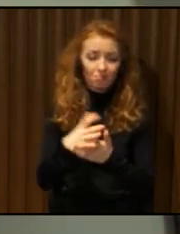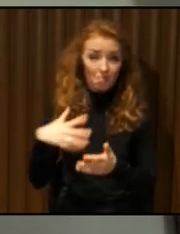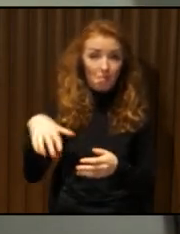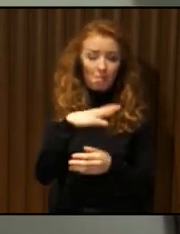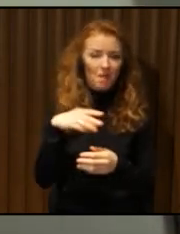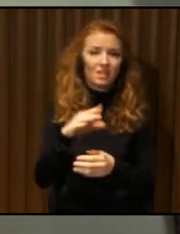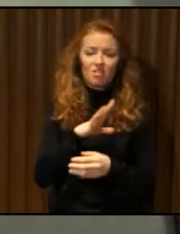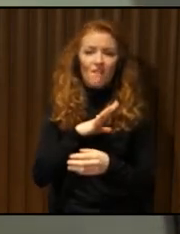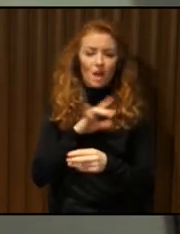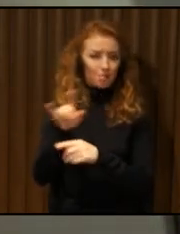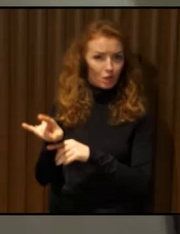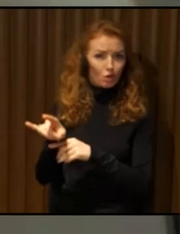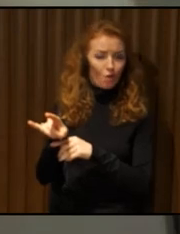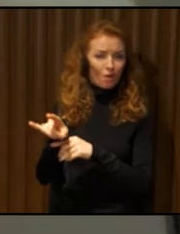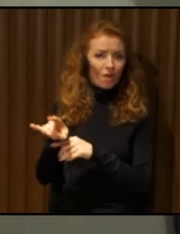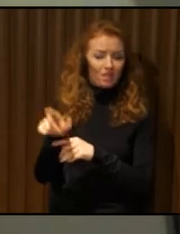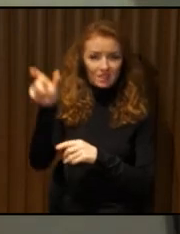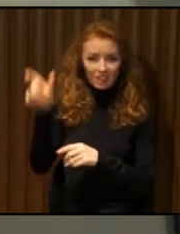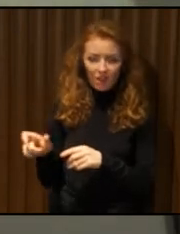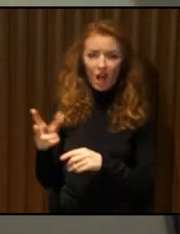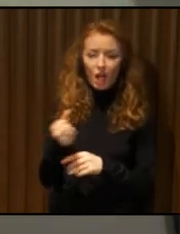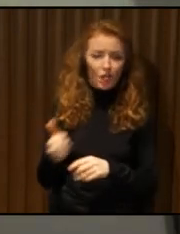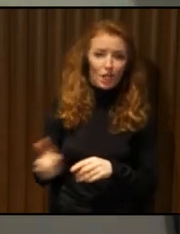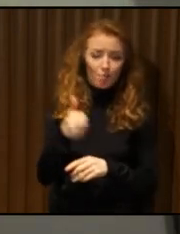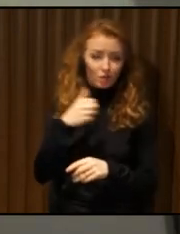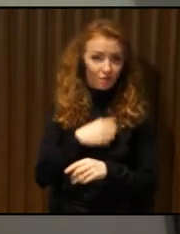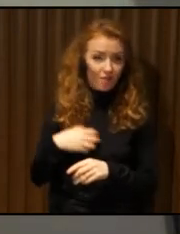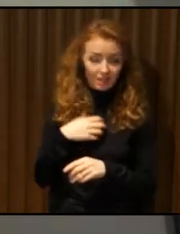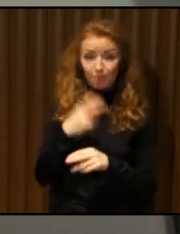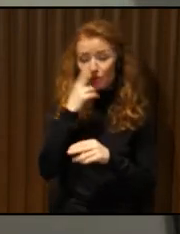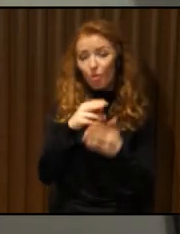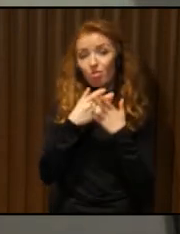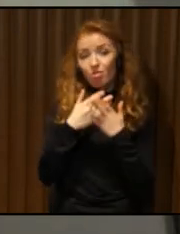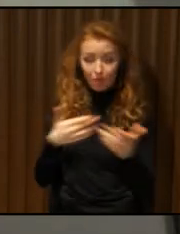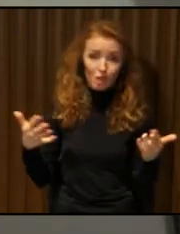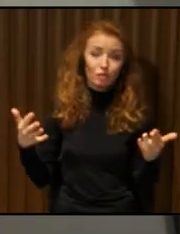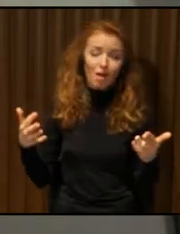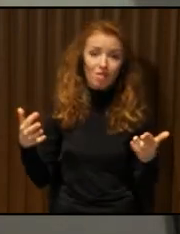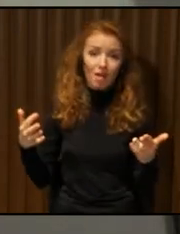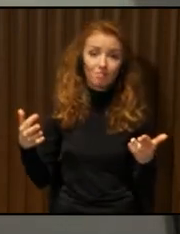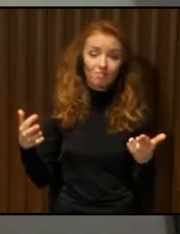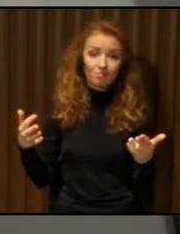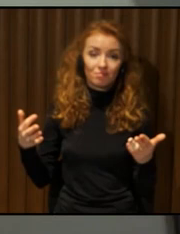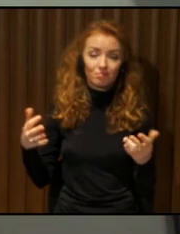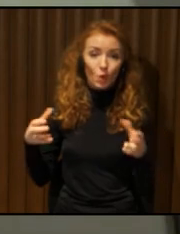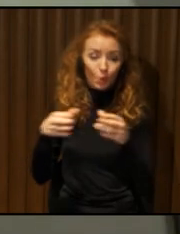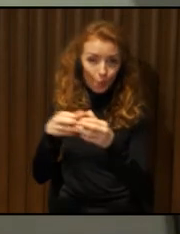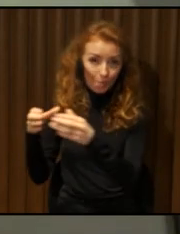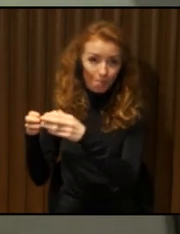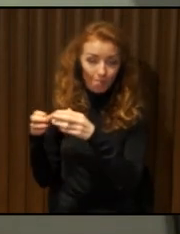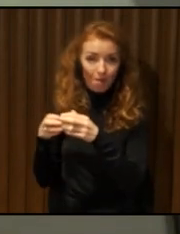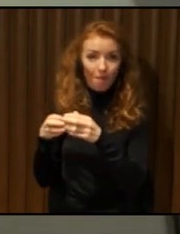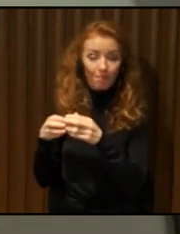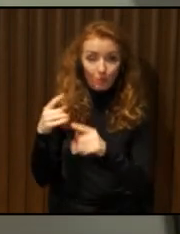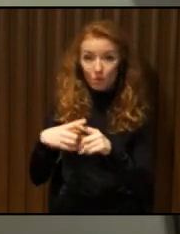disabilities, for all kinds of populations. But this project was we worked so hard on it,